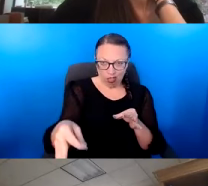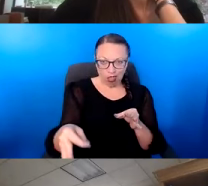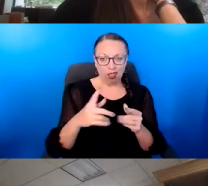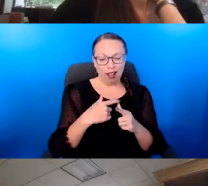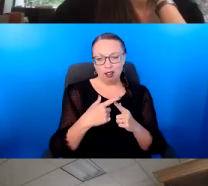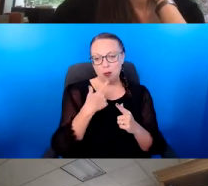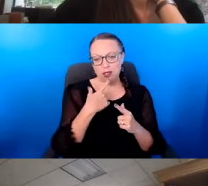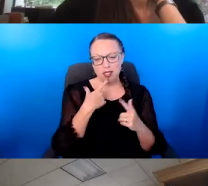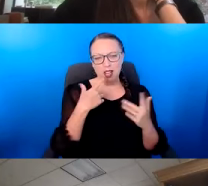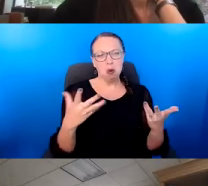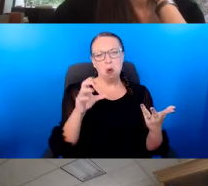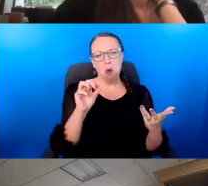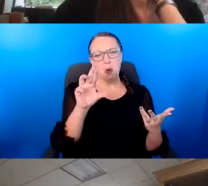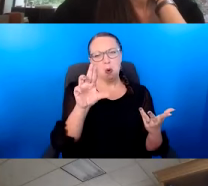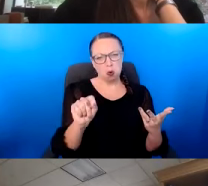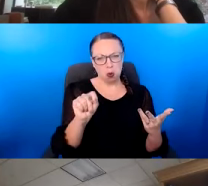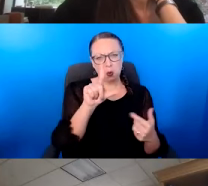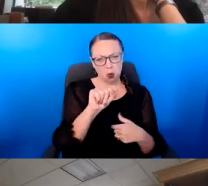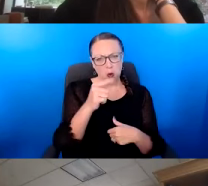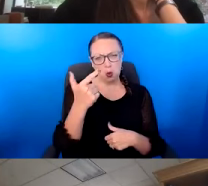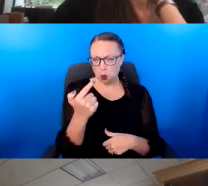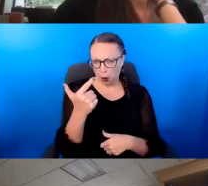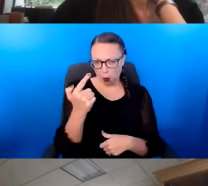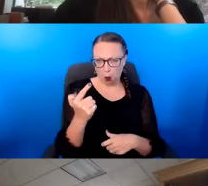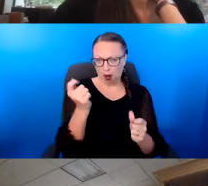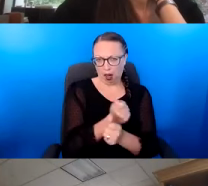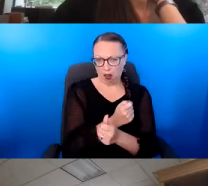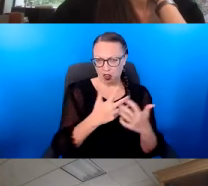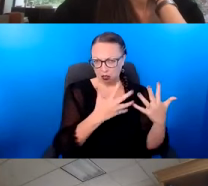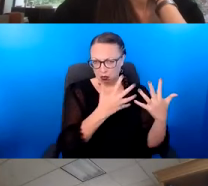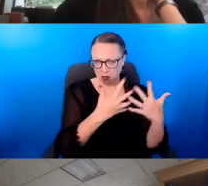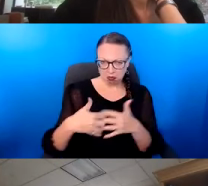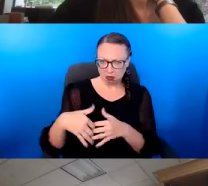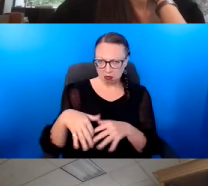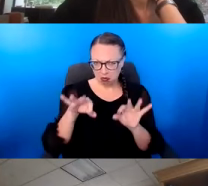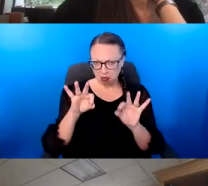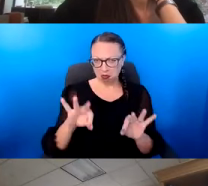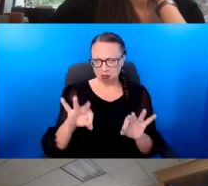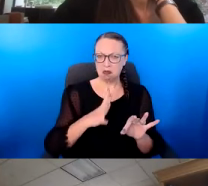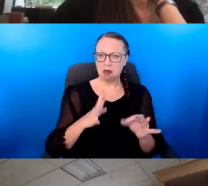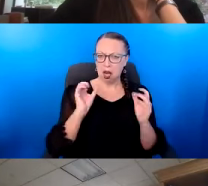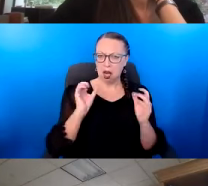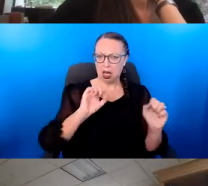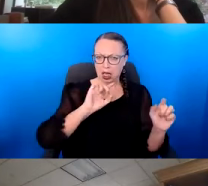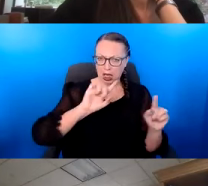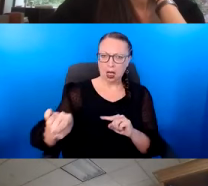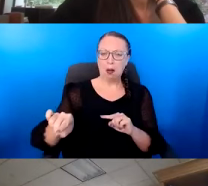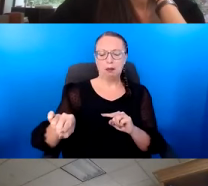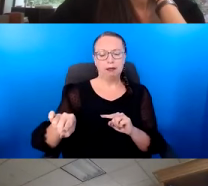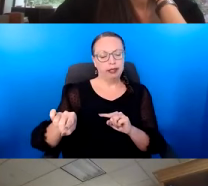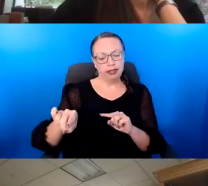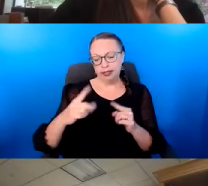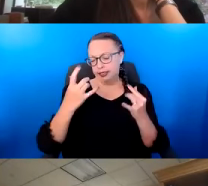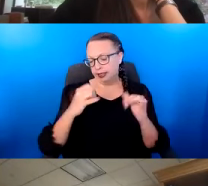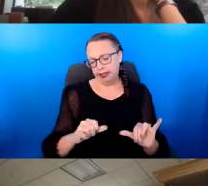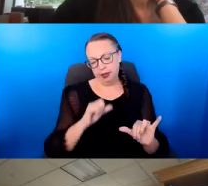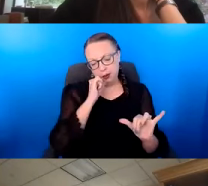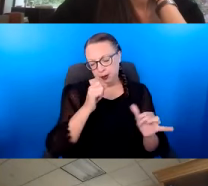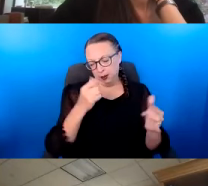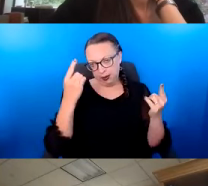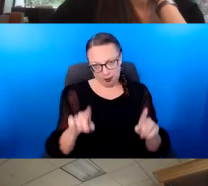certainly by October of 2021 I'd be able to come, and clearly that did not